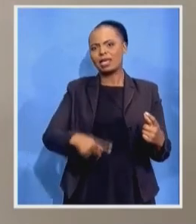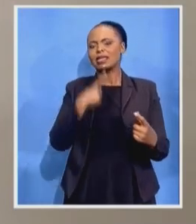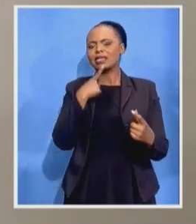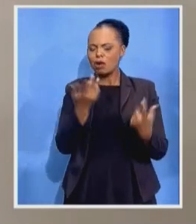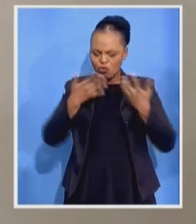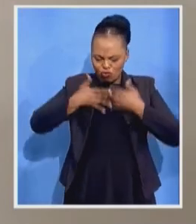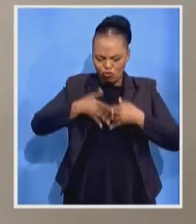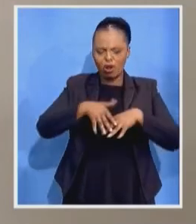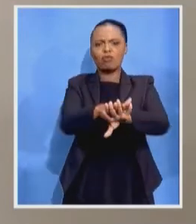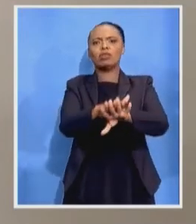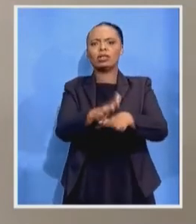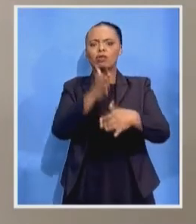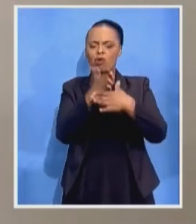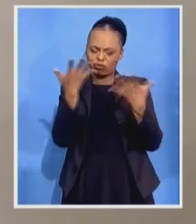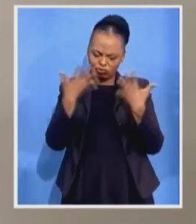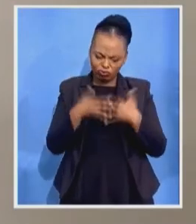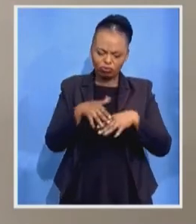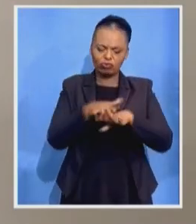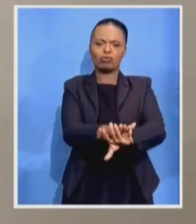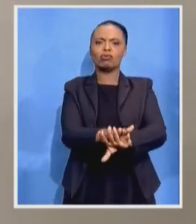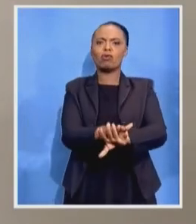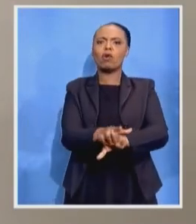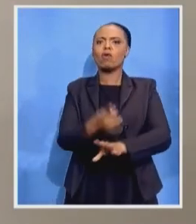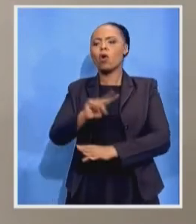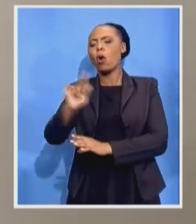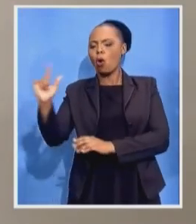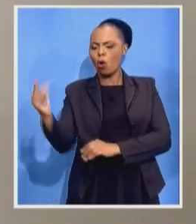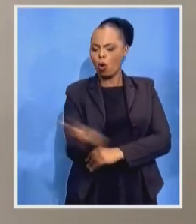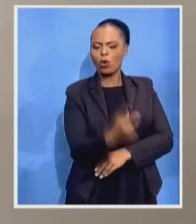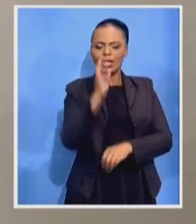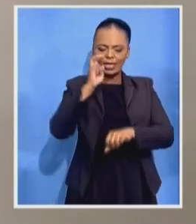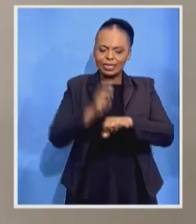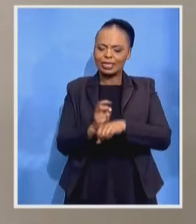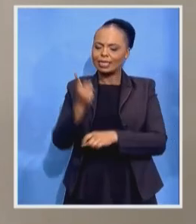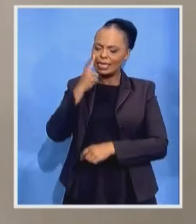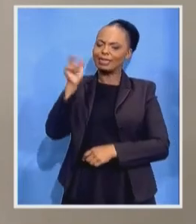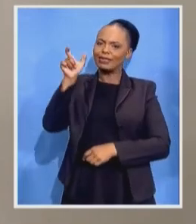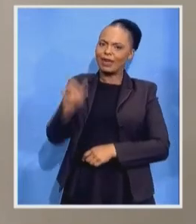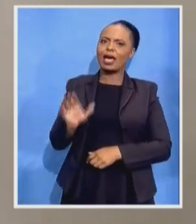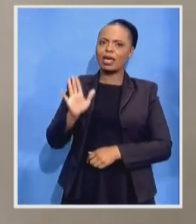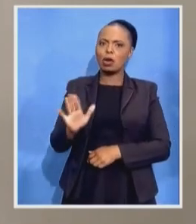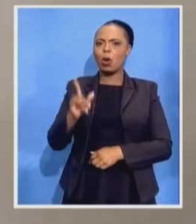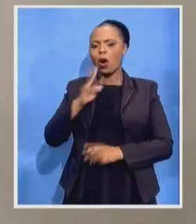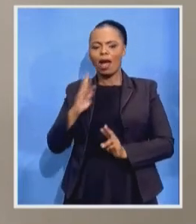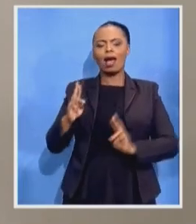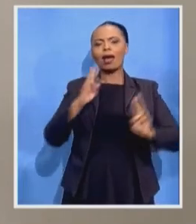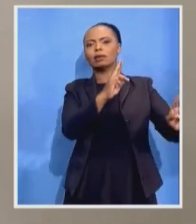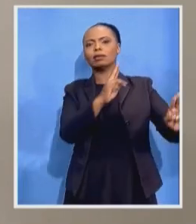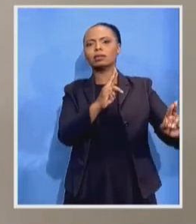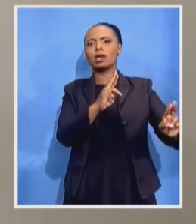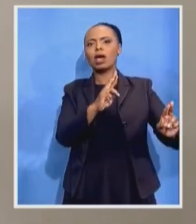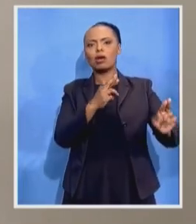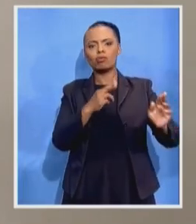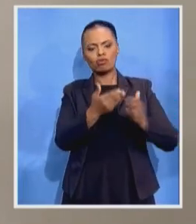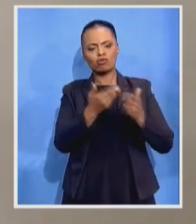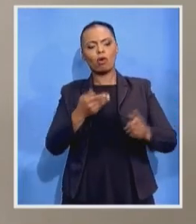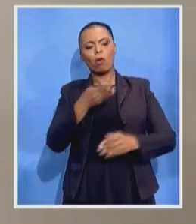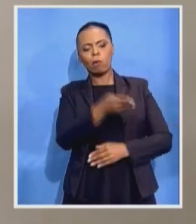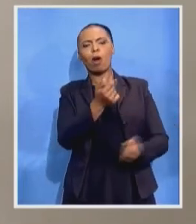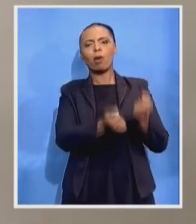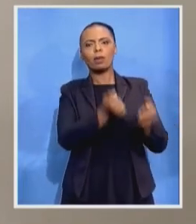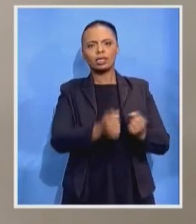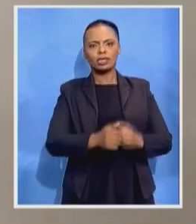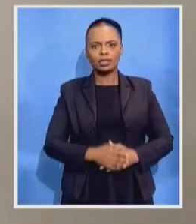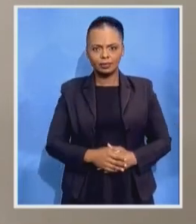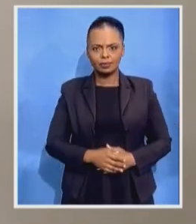testify or give answers on their role before the Commission. We want to distance